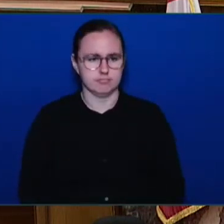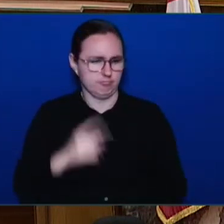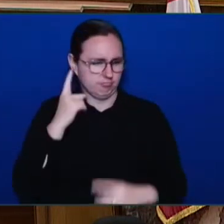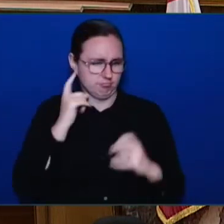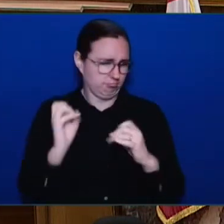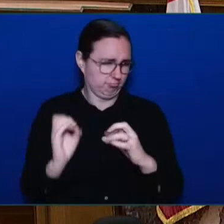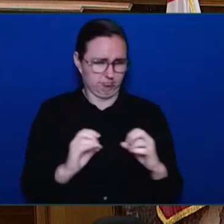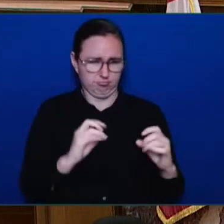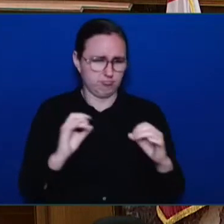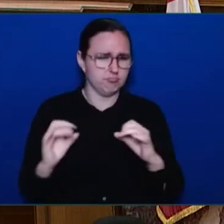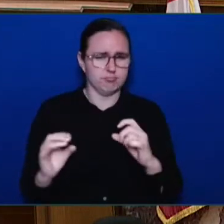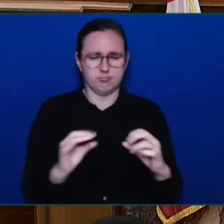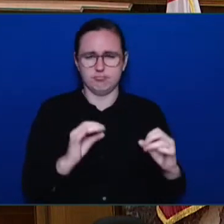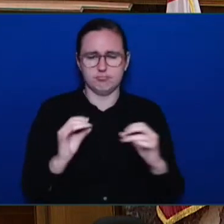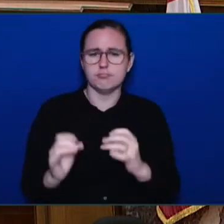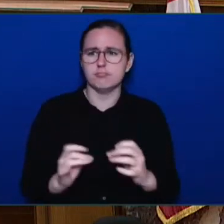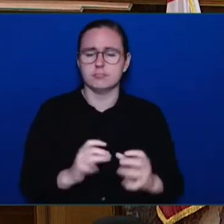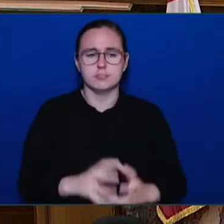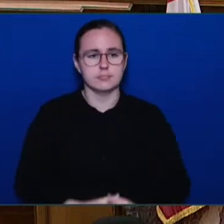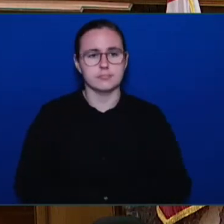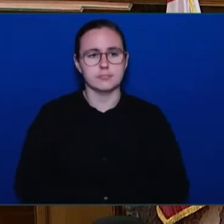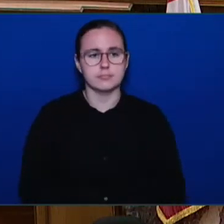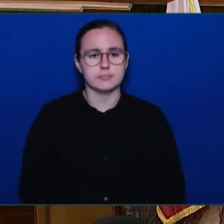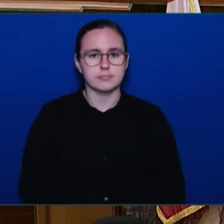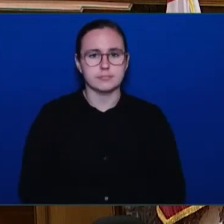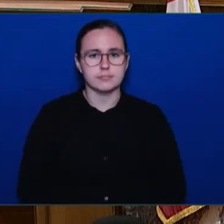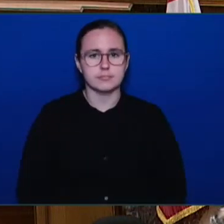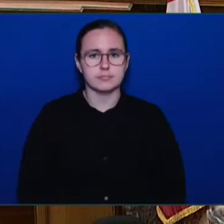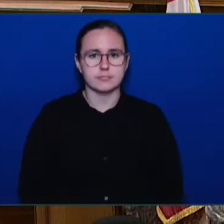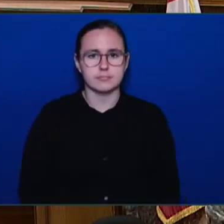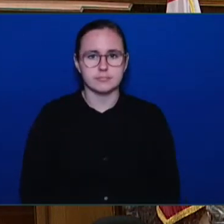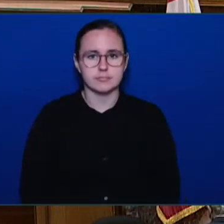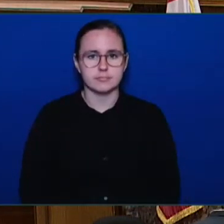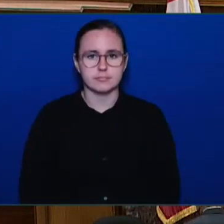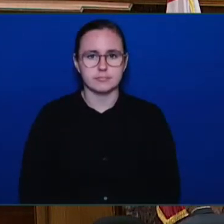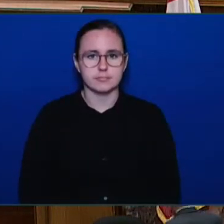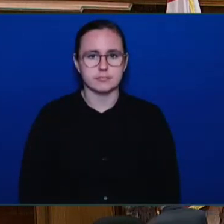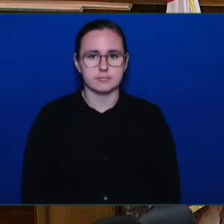The bell ends the question period.